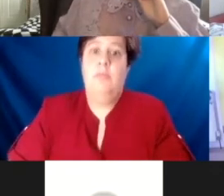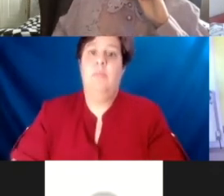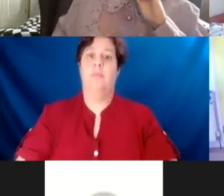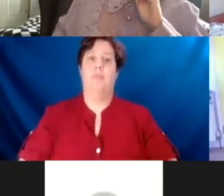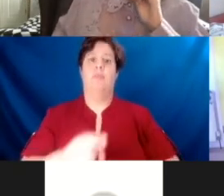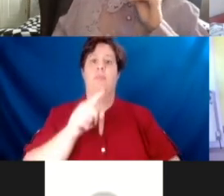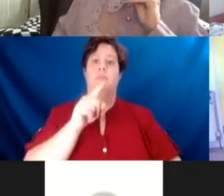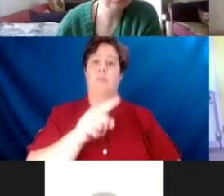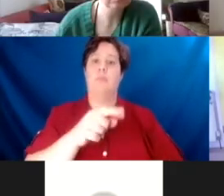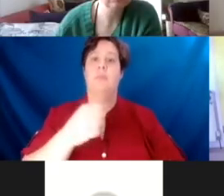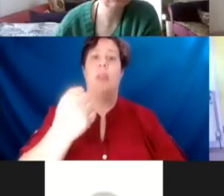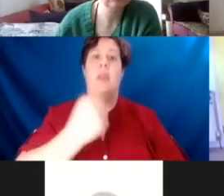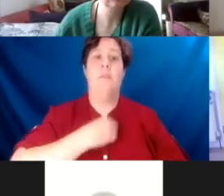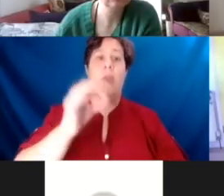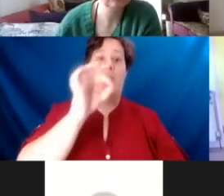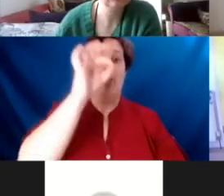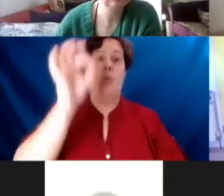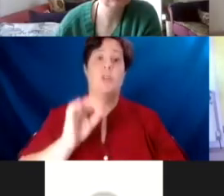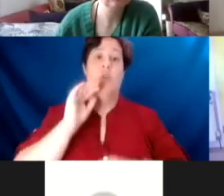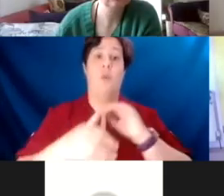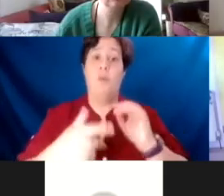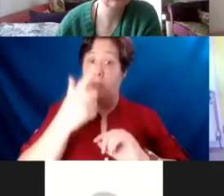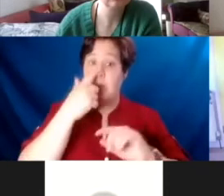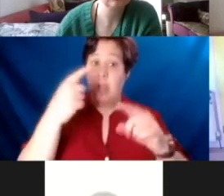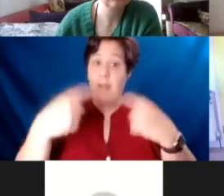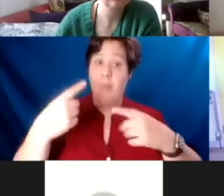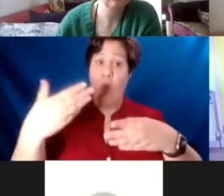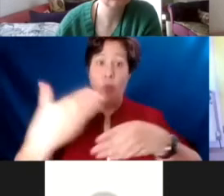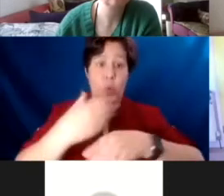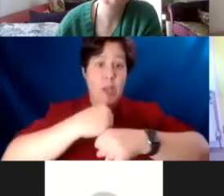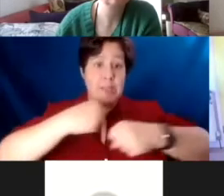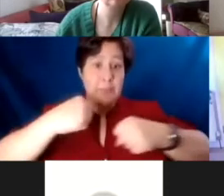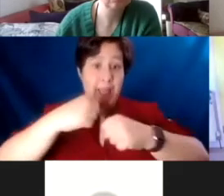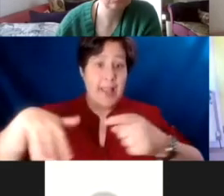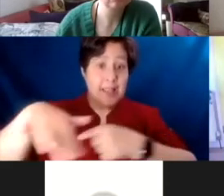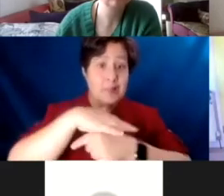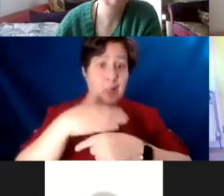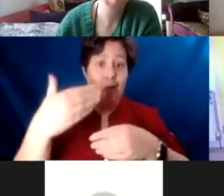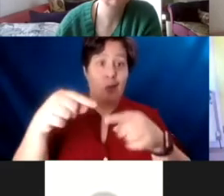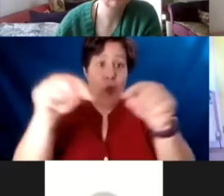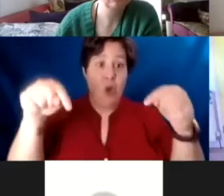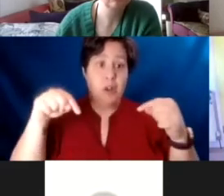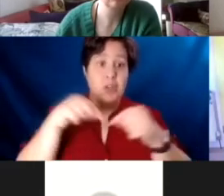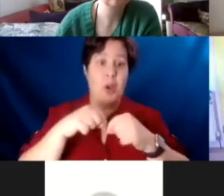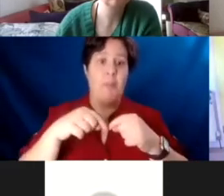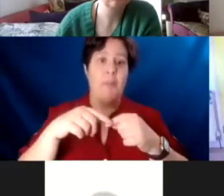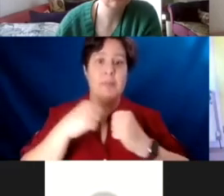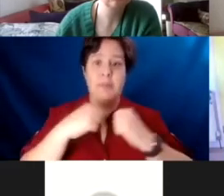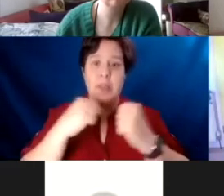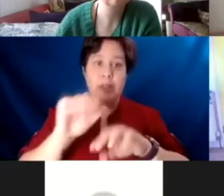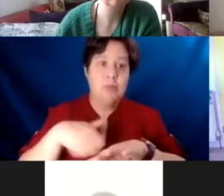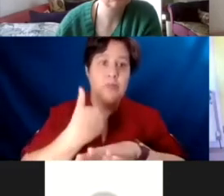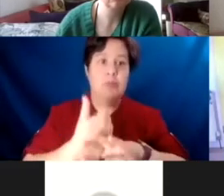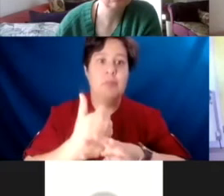about the potential availability of workspace, workshop space for conducting